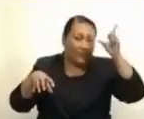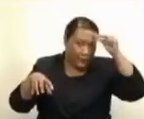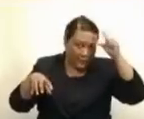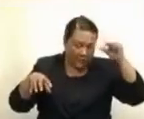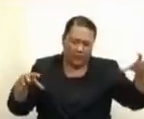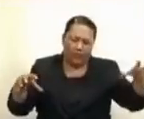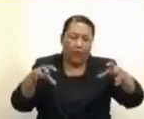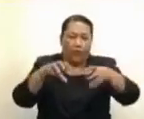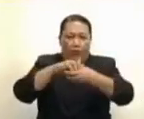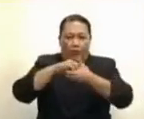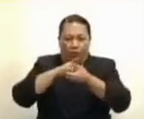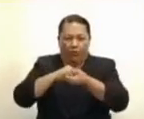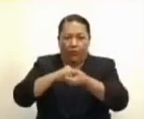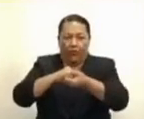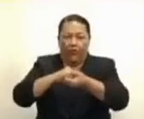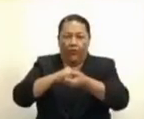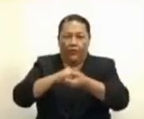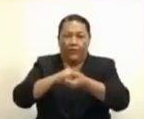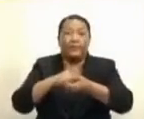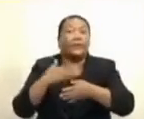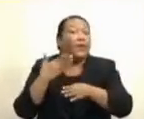The work is not complete.